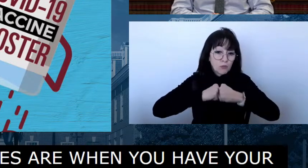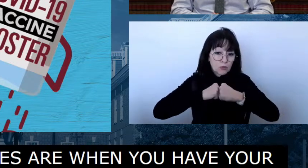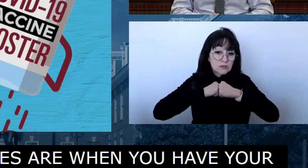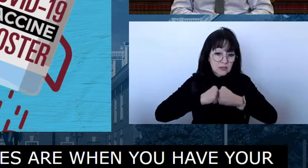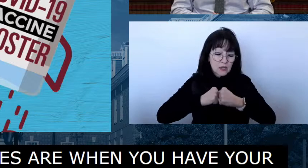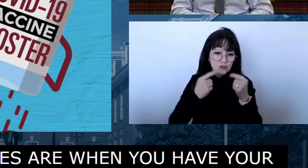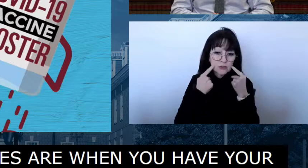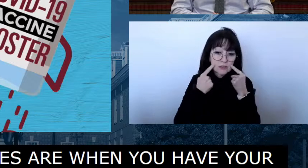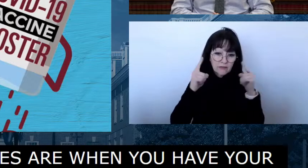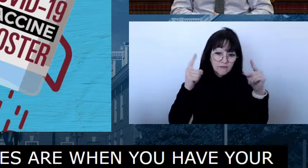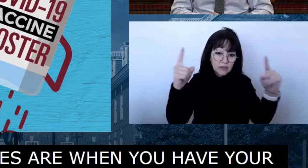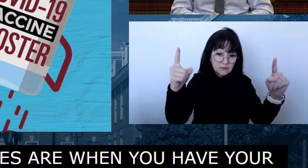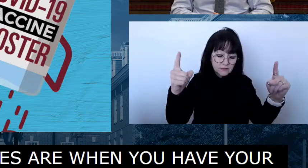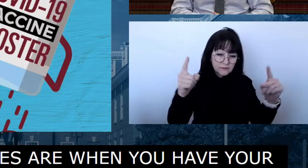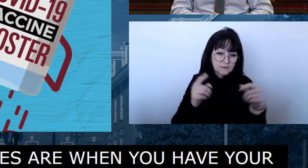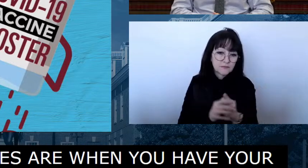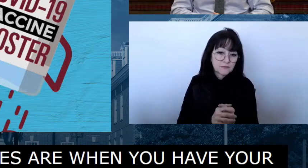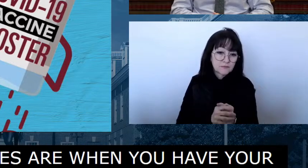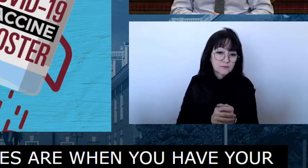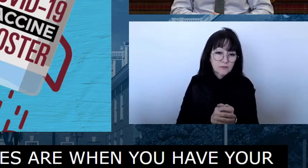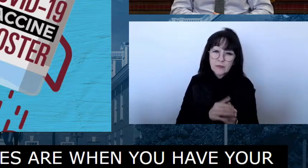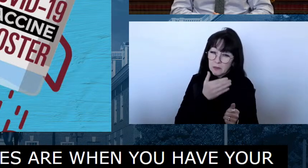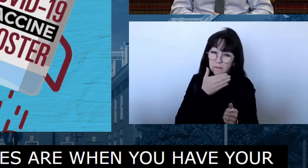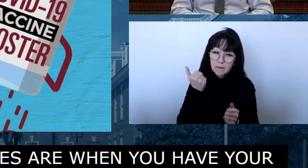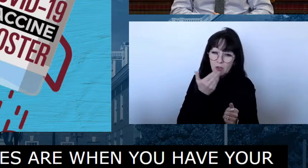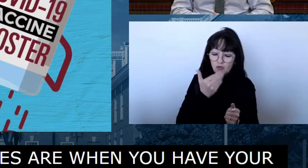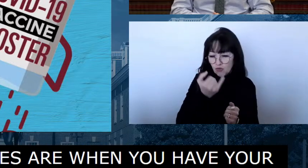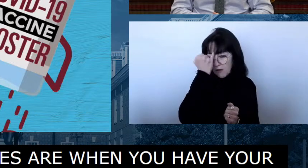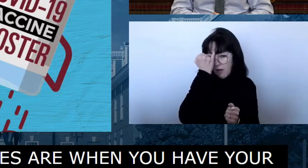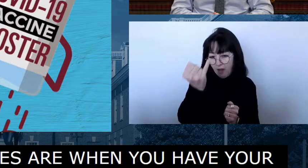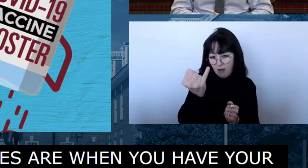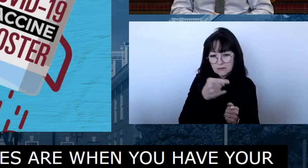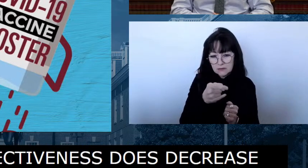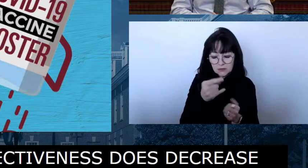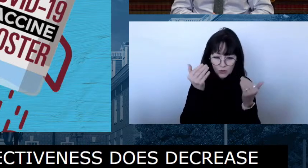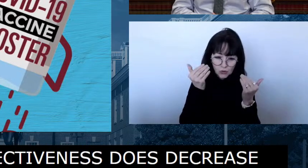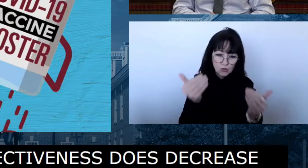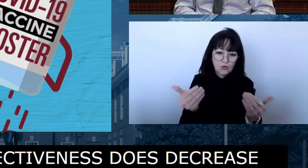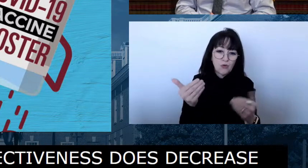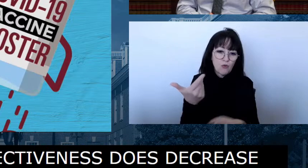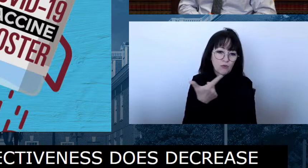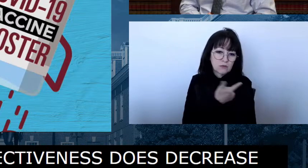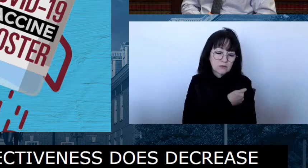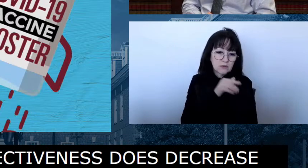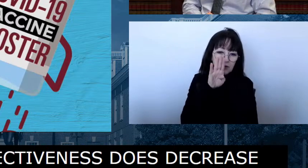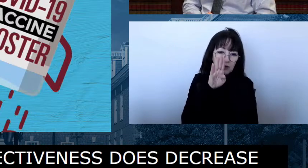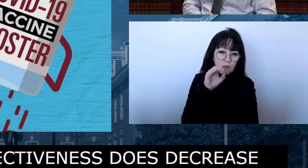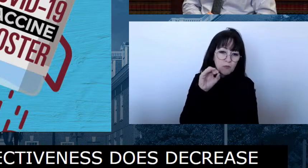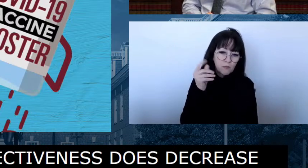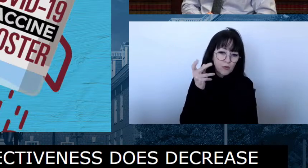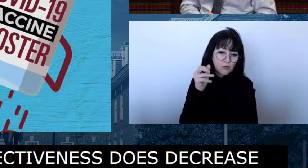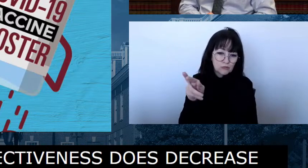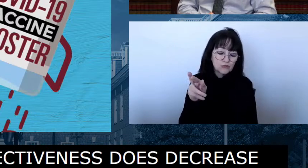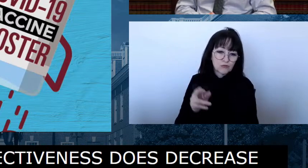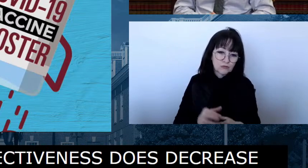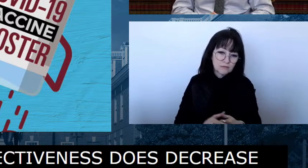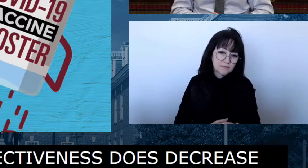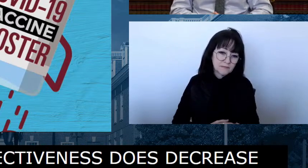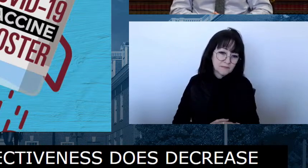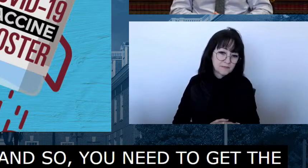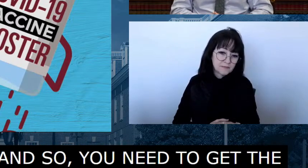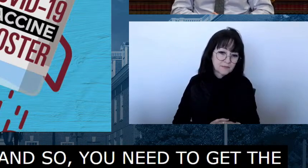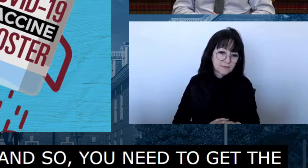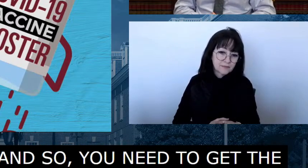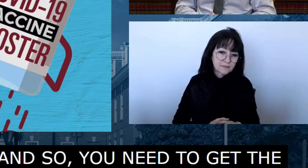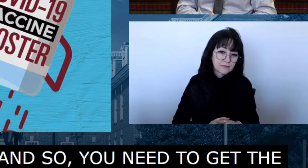period of time. And so you need to get the booster. You're really much better off, much